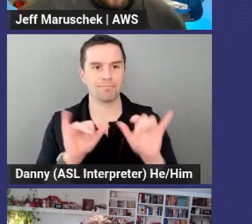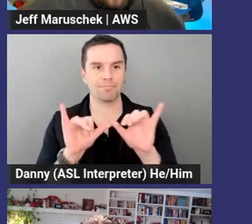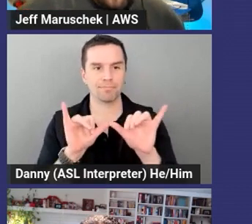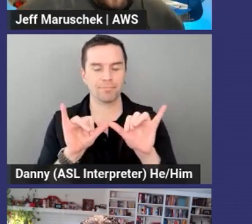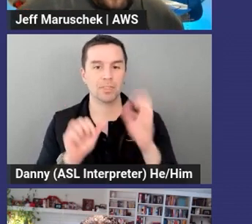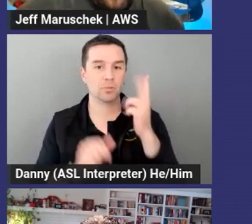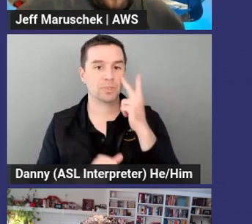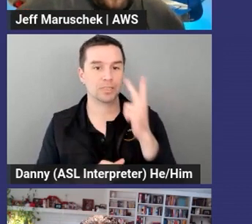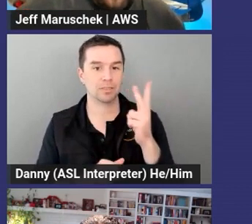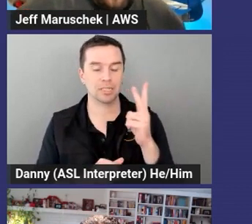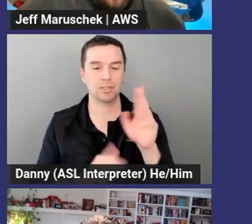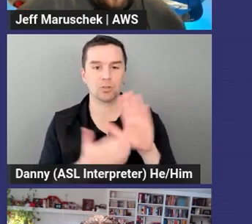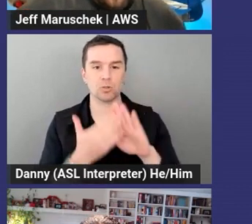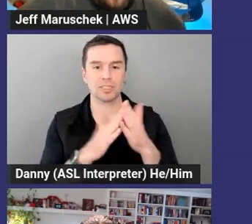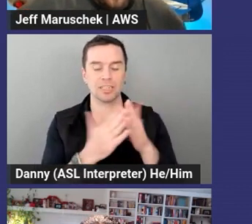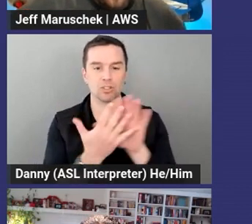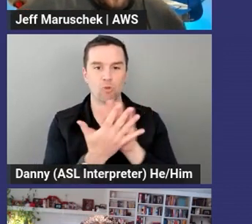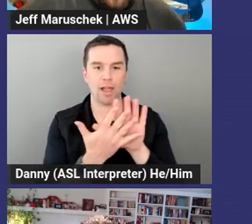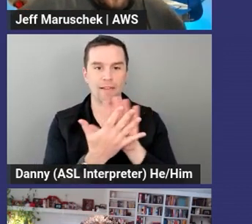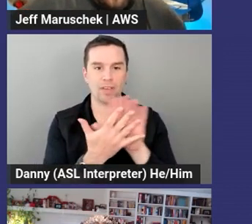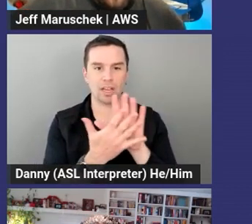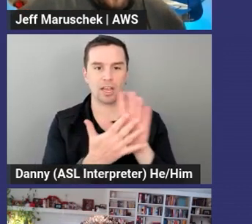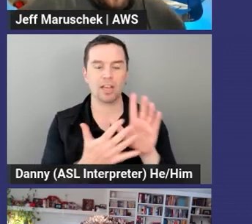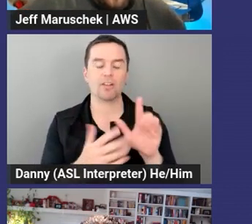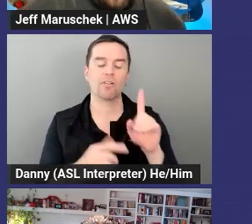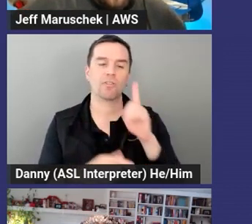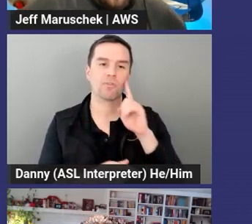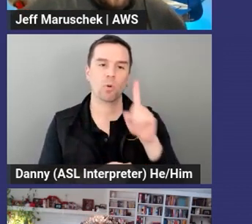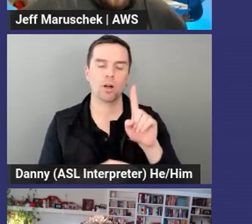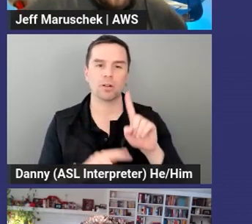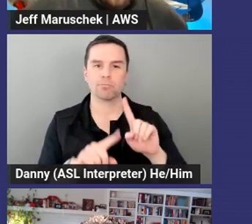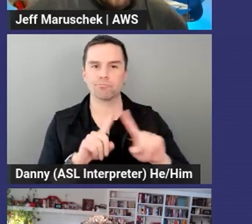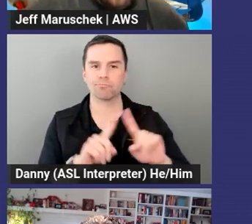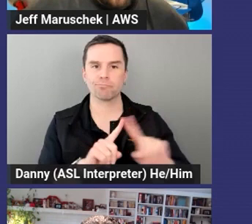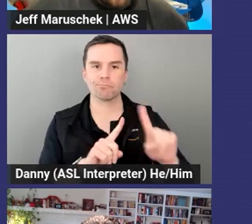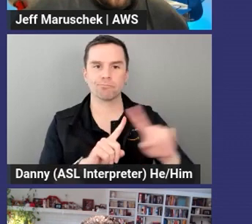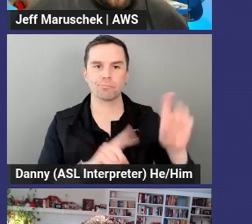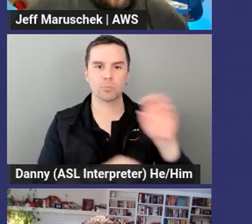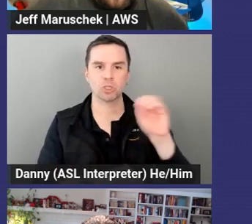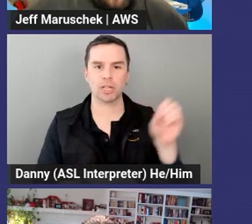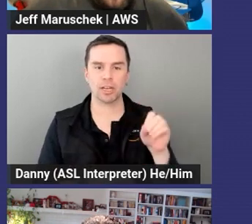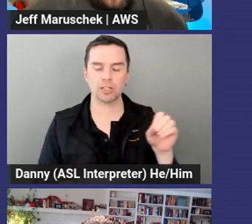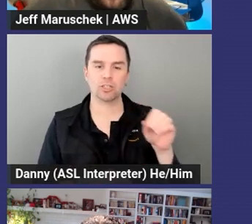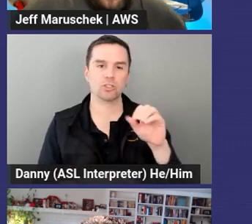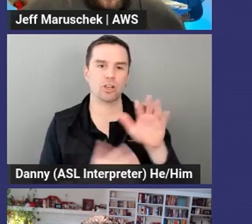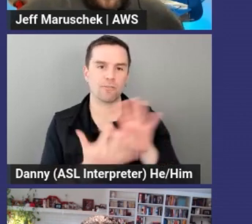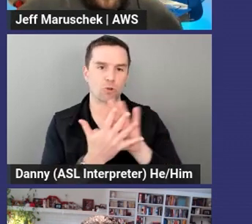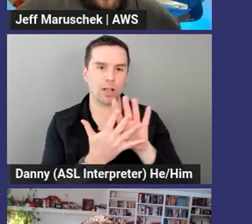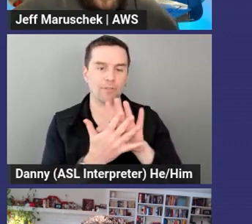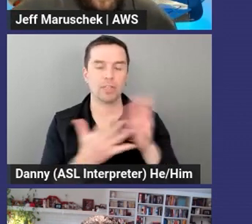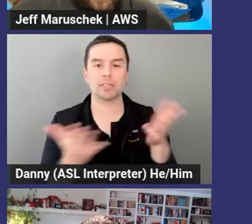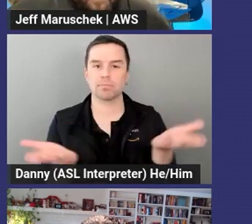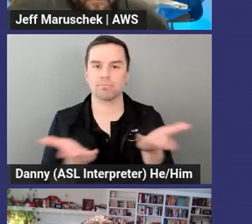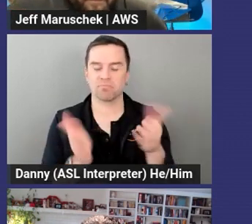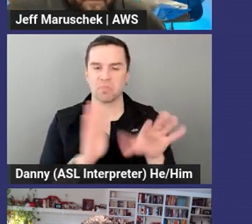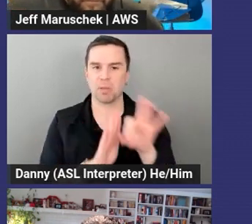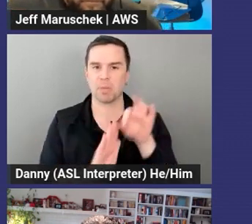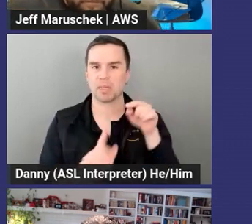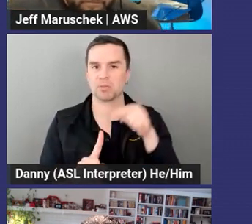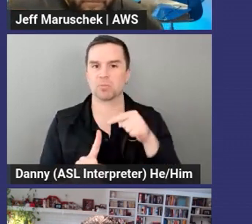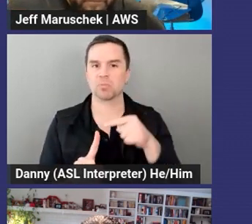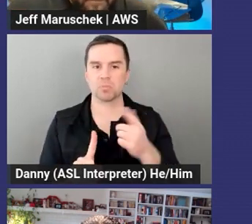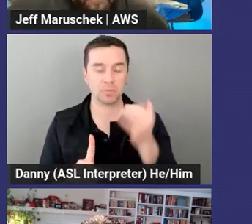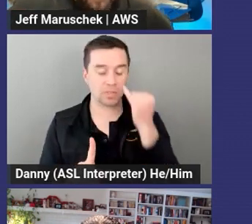network traffic recommendations for different percentage of traffic. So let's say I pick this one. So now I understand that if I were to